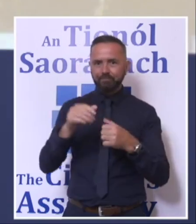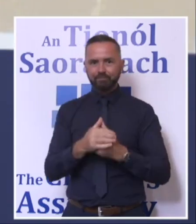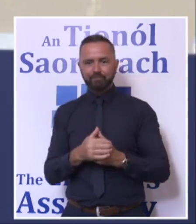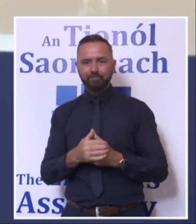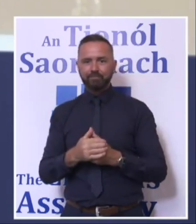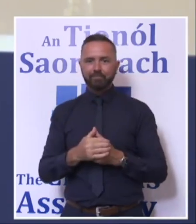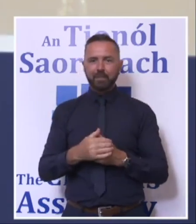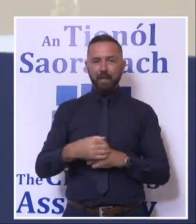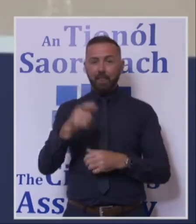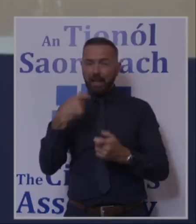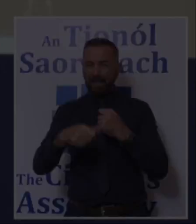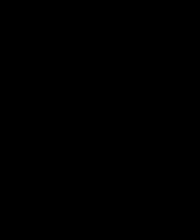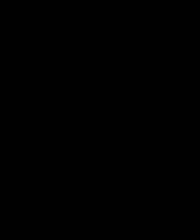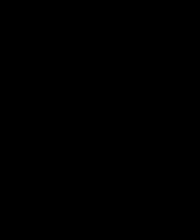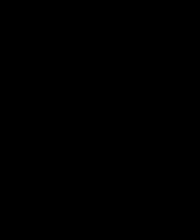me a big man.